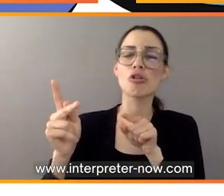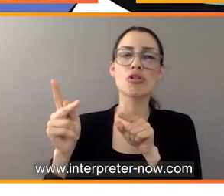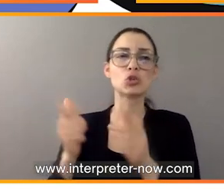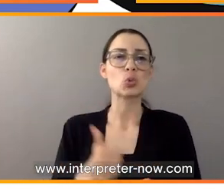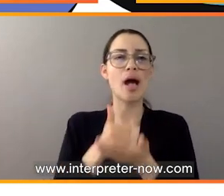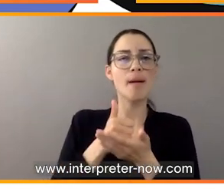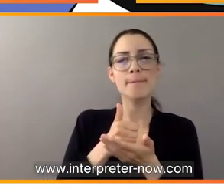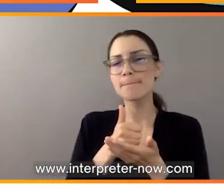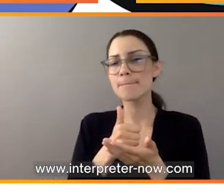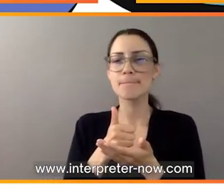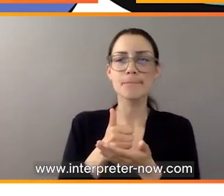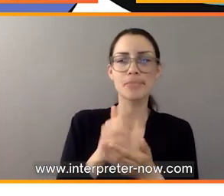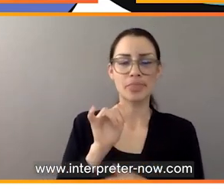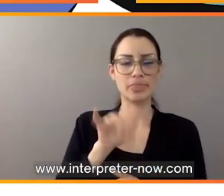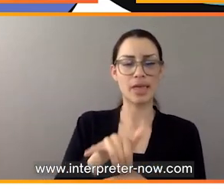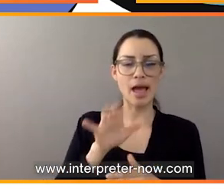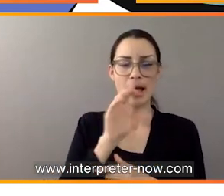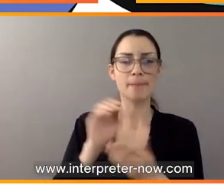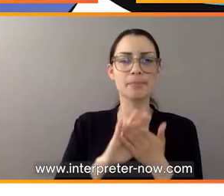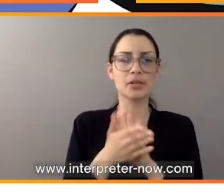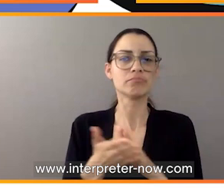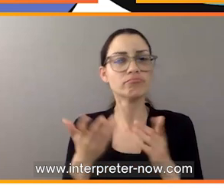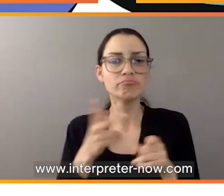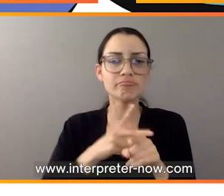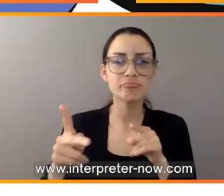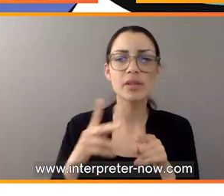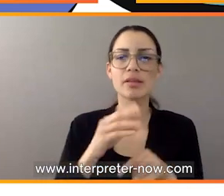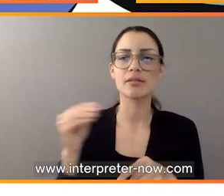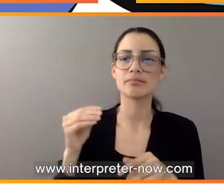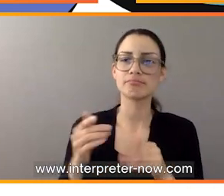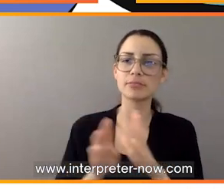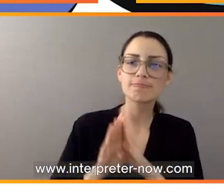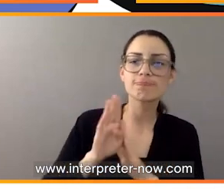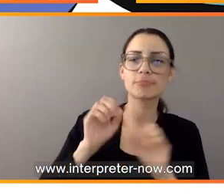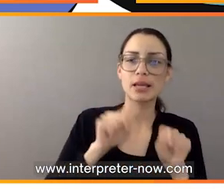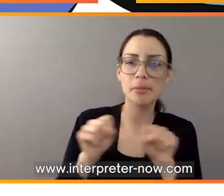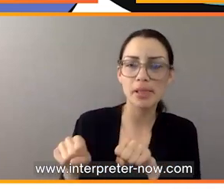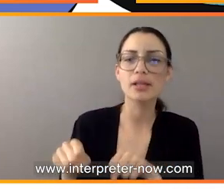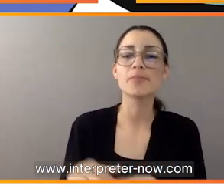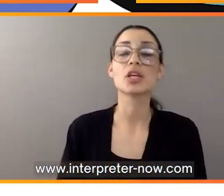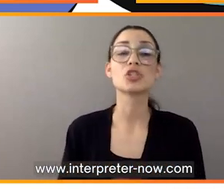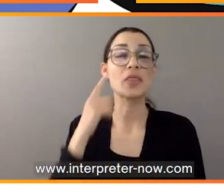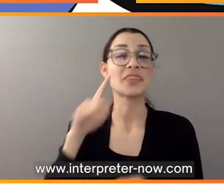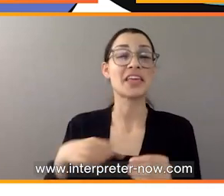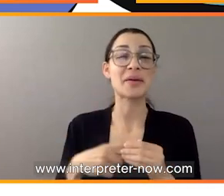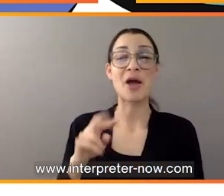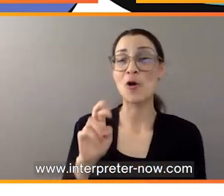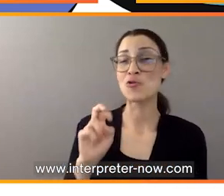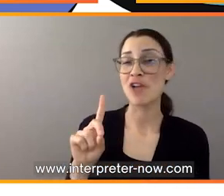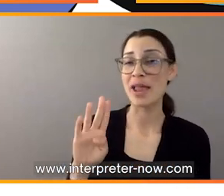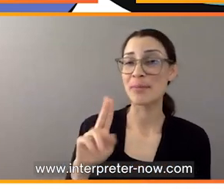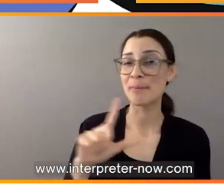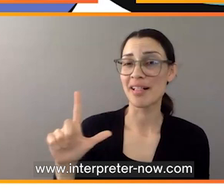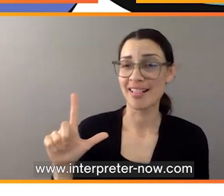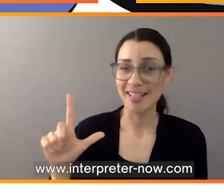know, the origin is this hardcore, hard charging, surfing, skate, motocross, motorcycle